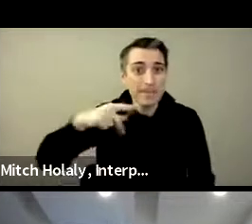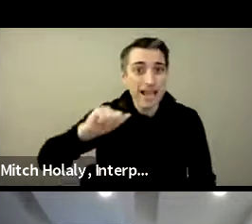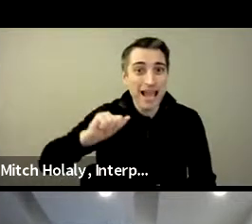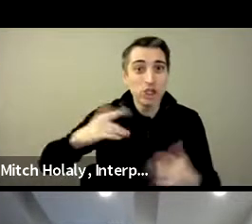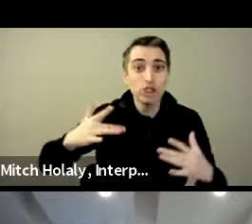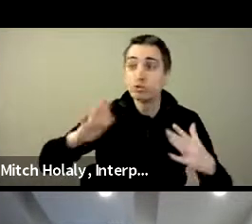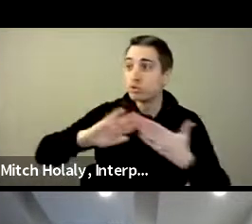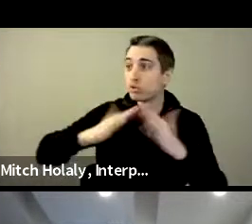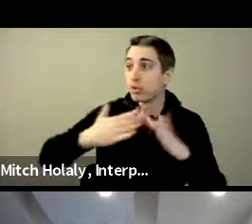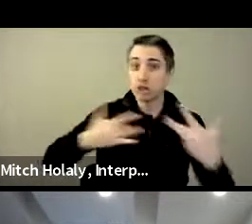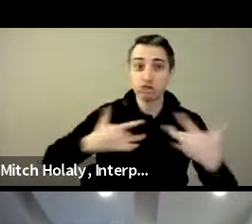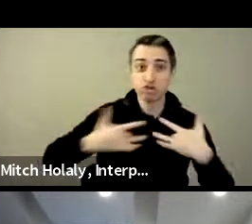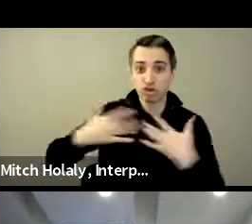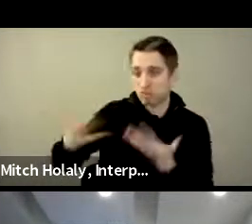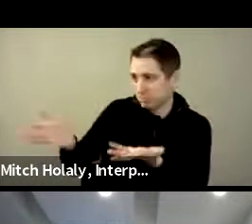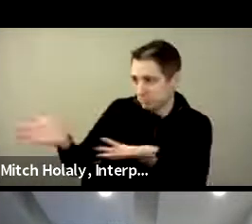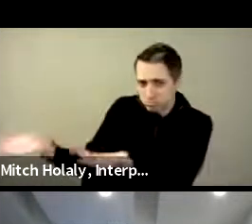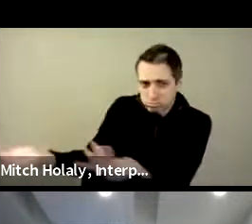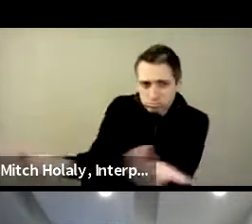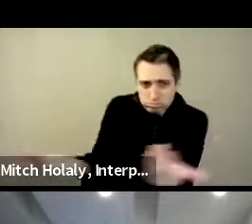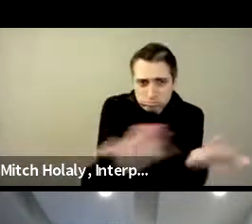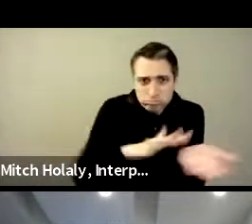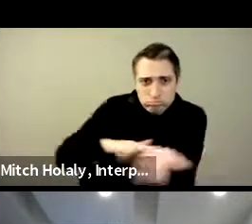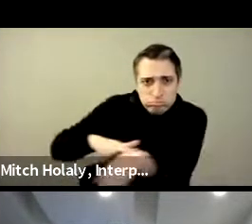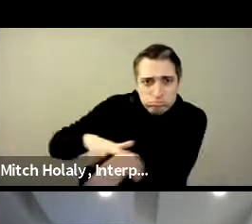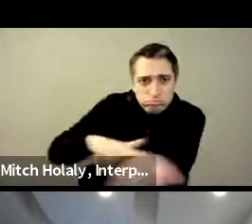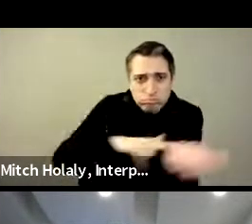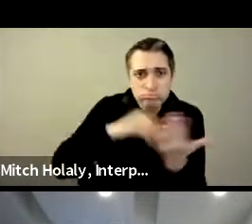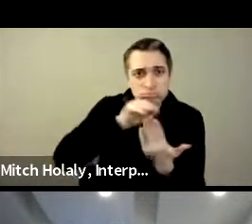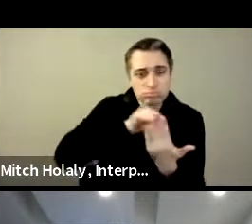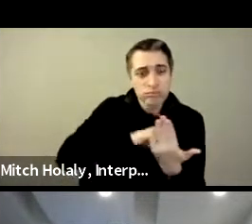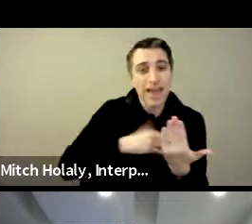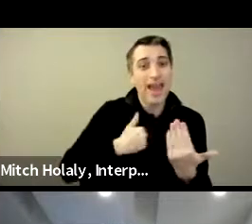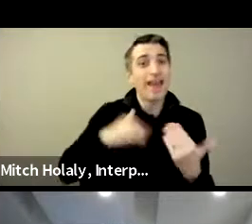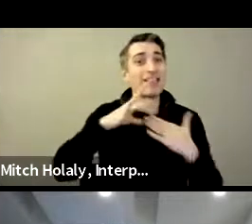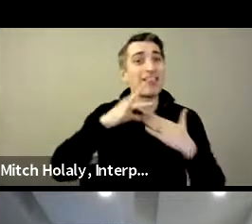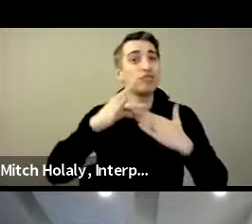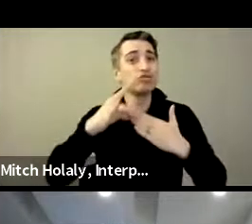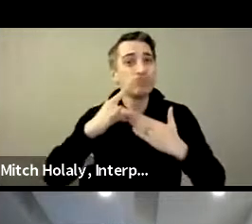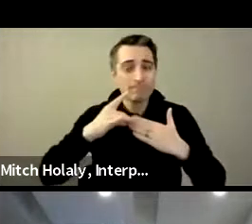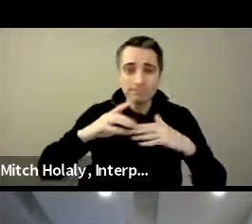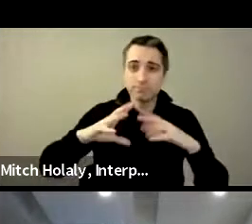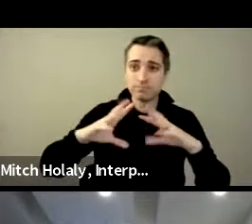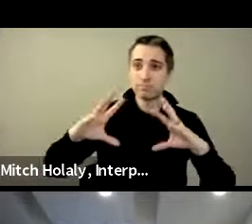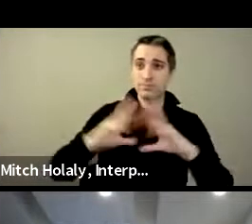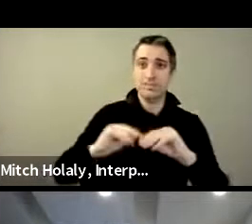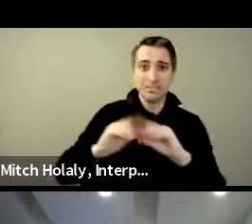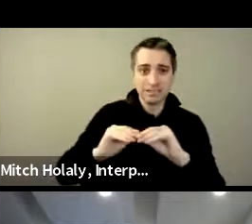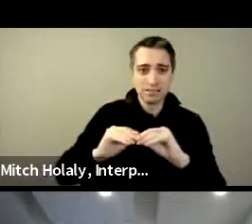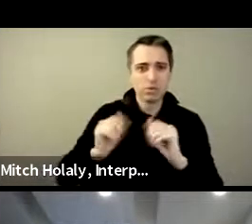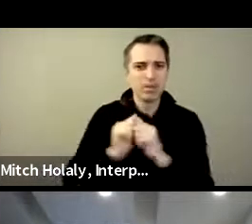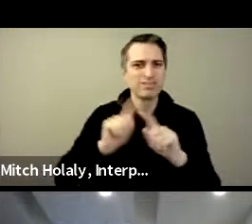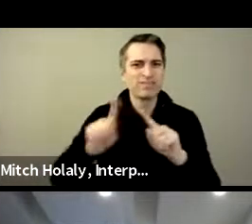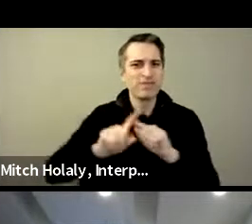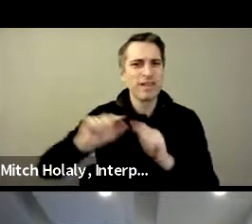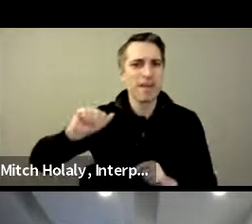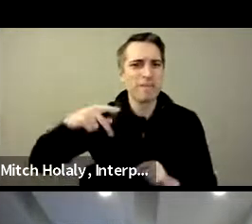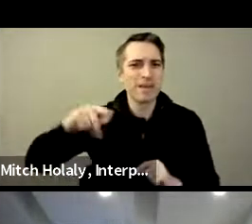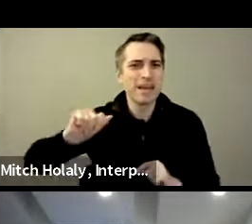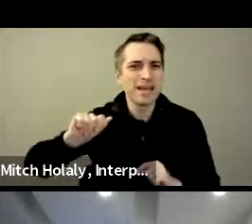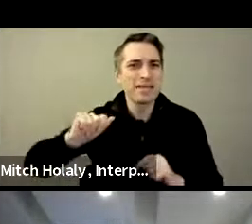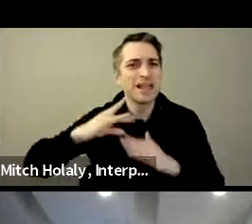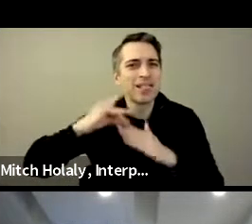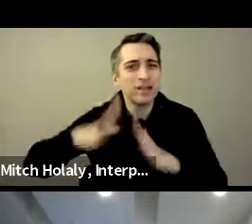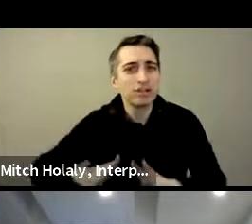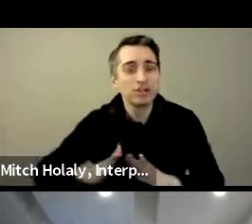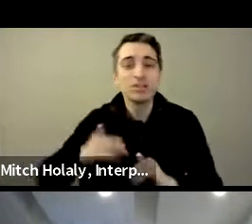and issues, and they plan a leadership forum with APA community leaders, and they help